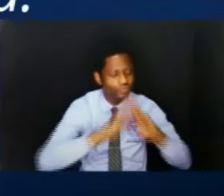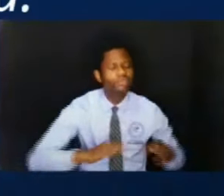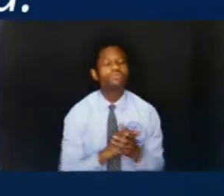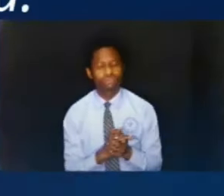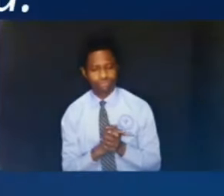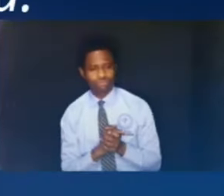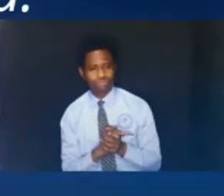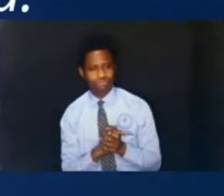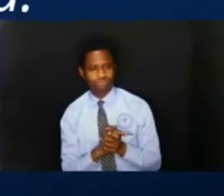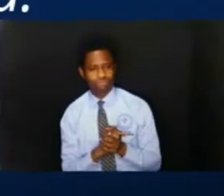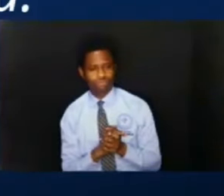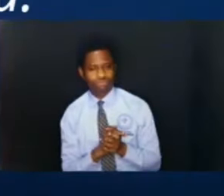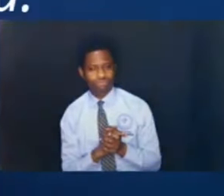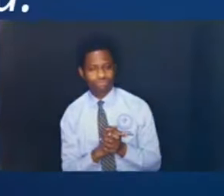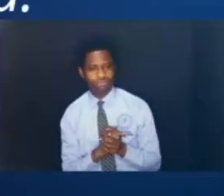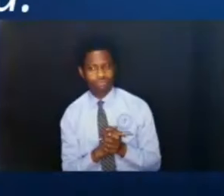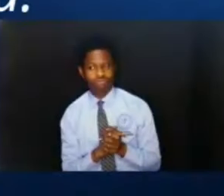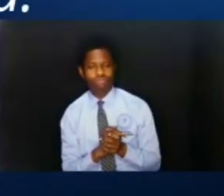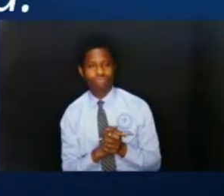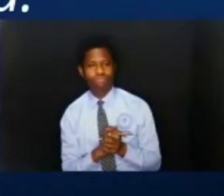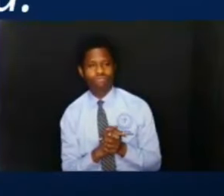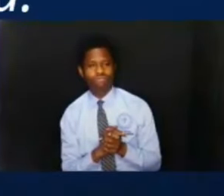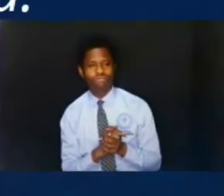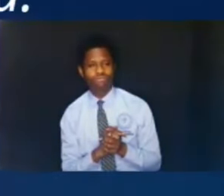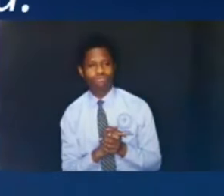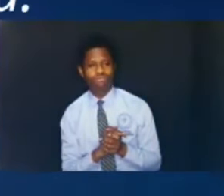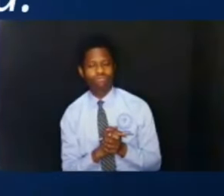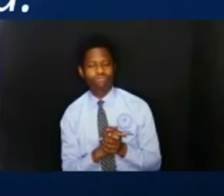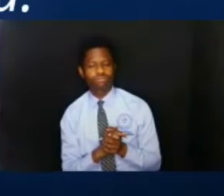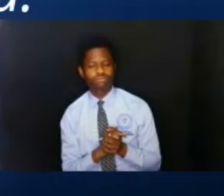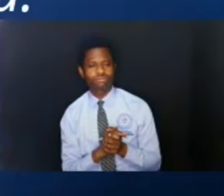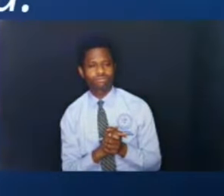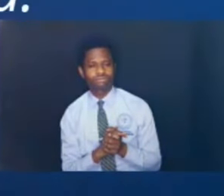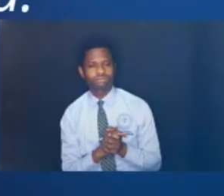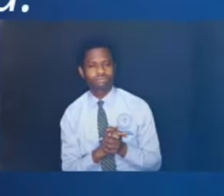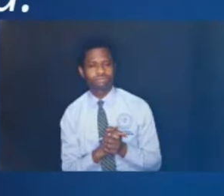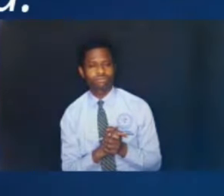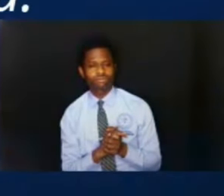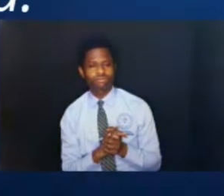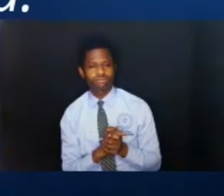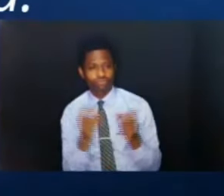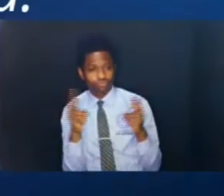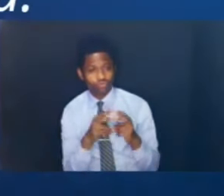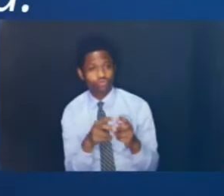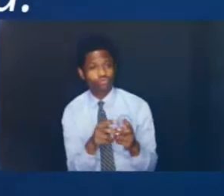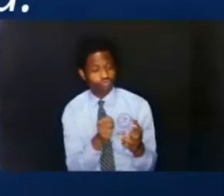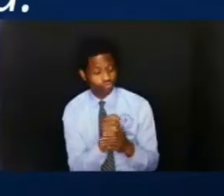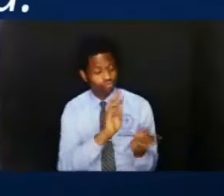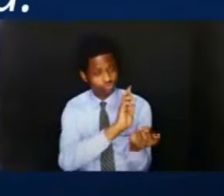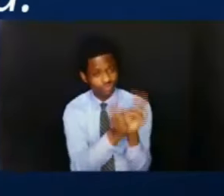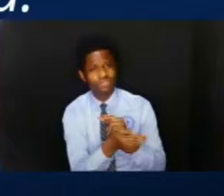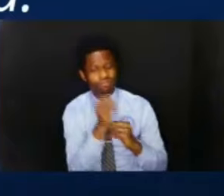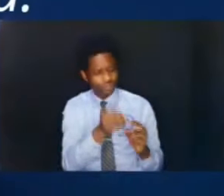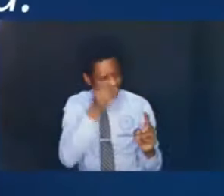nagwea oyeno nukuremu no nya ohwe ne se se nipa no ye boni bia nsinsanso boni bi ebeba no so a obetumi adane